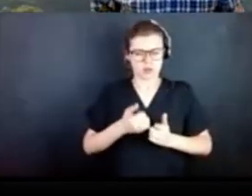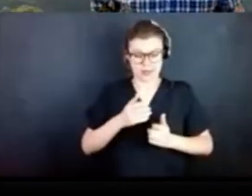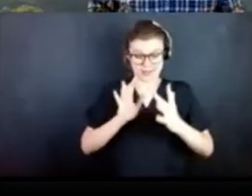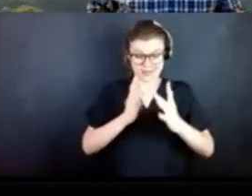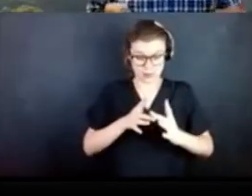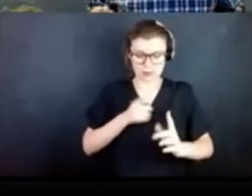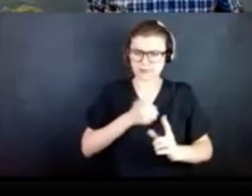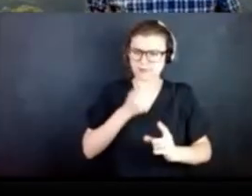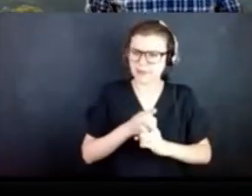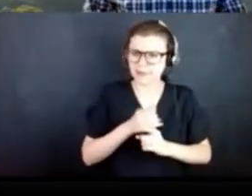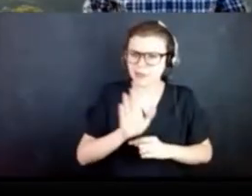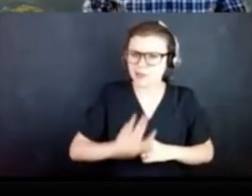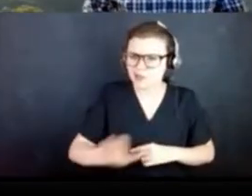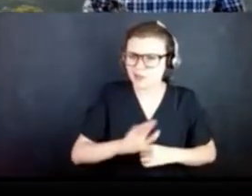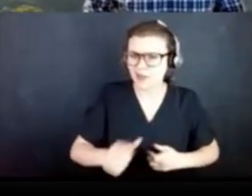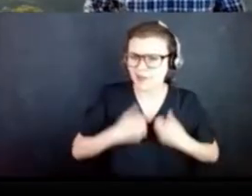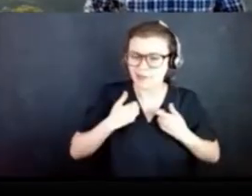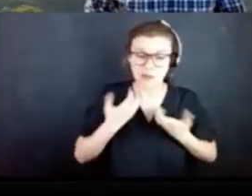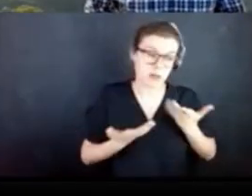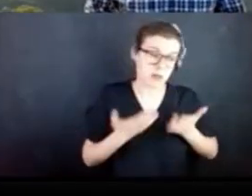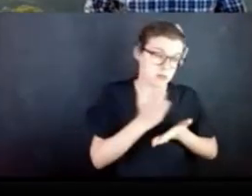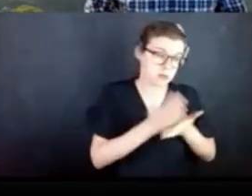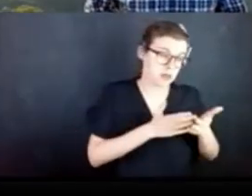matter? And where might they not matter?